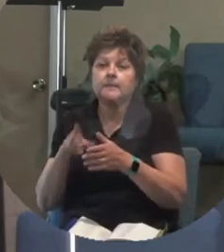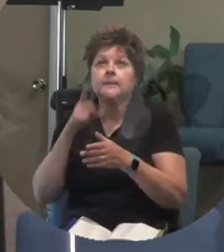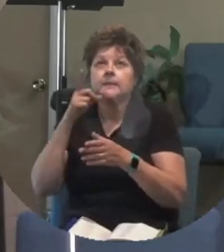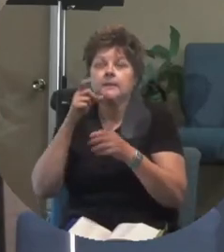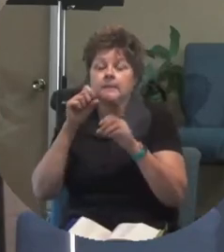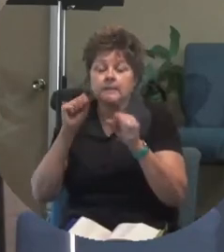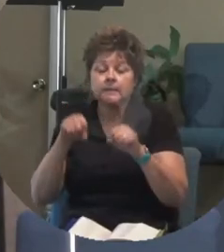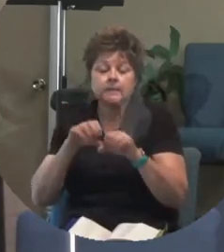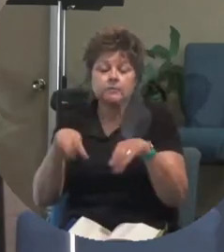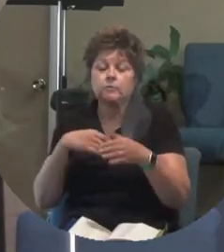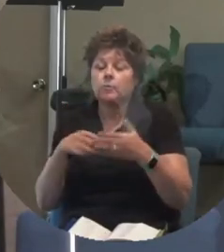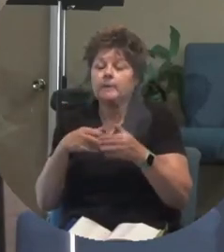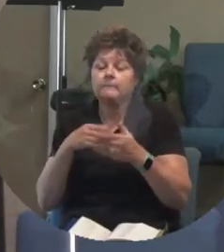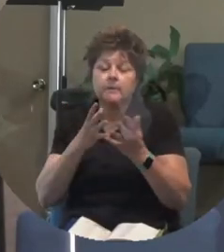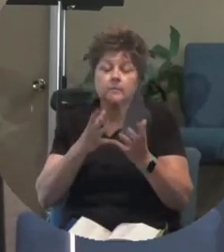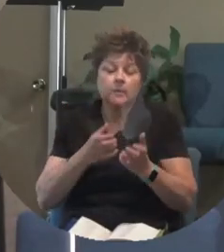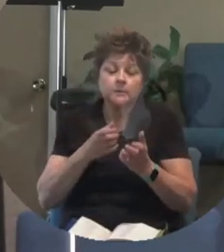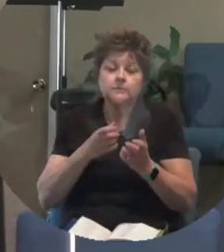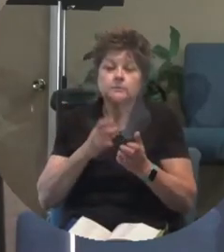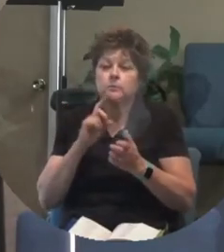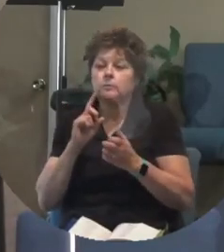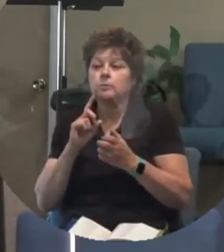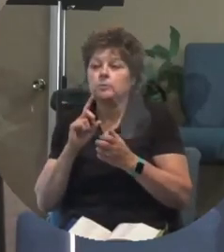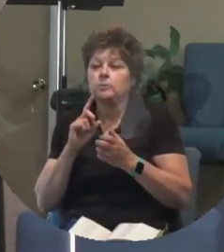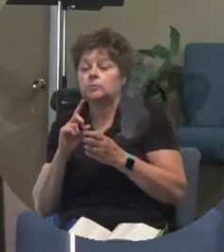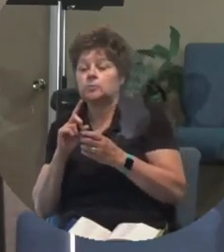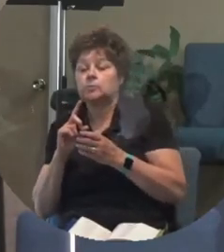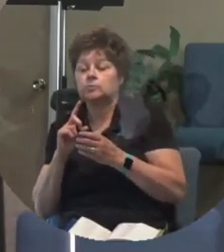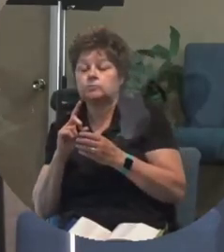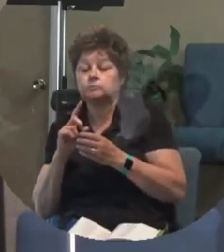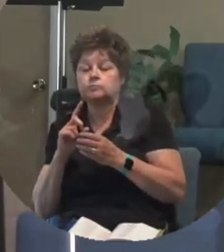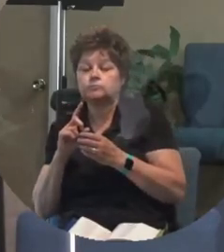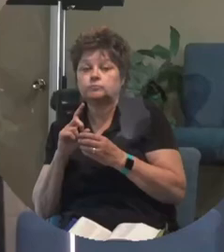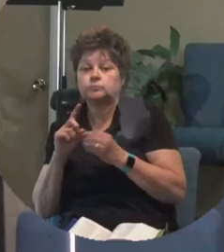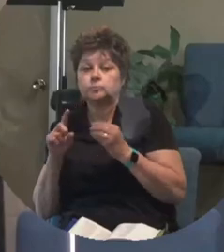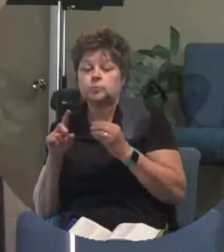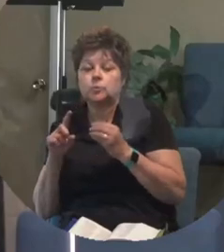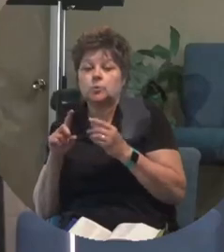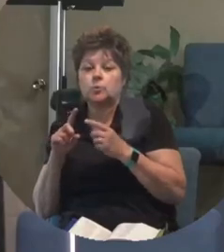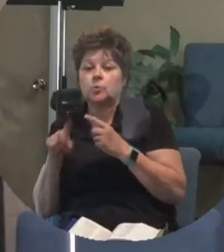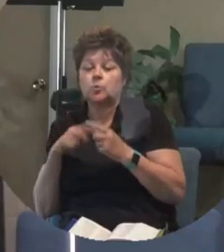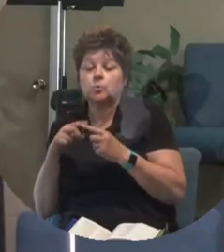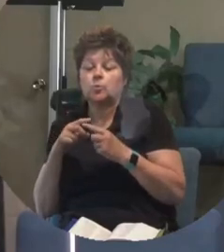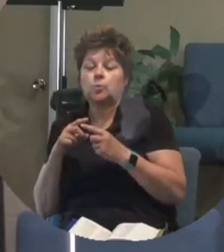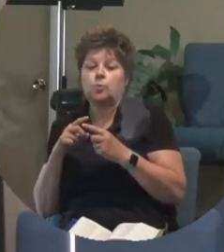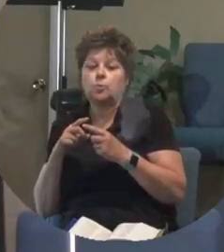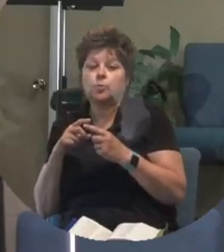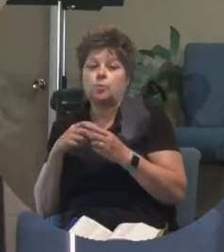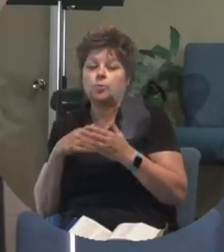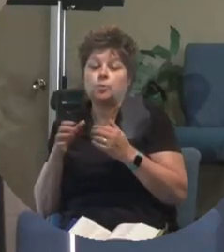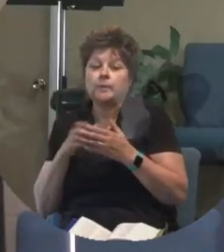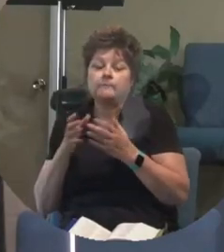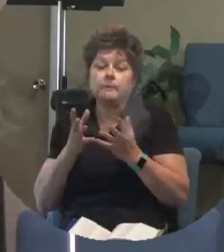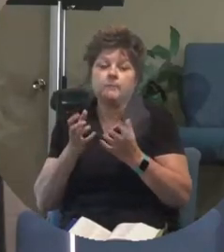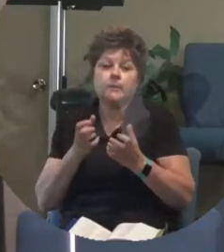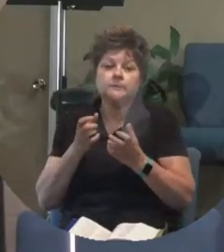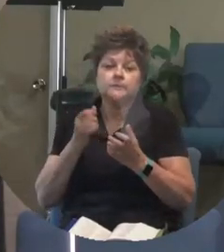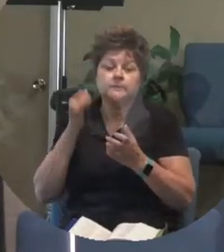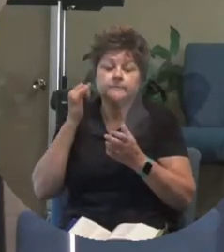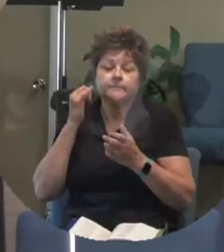wants, whenever He wants. You guys ever been on a small boat on the ocean?